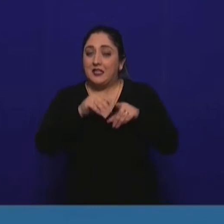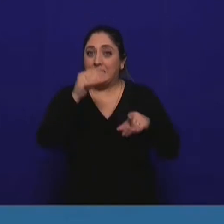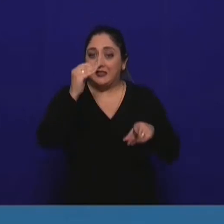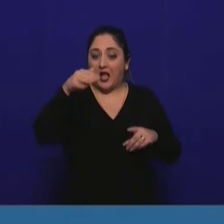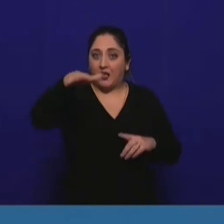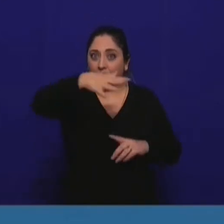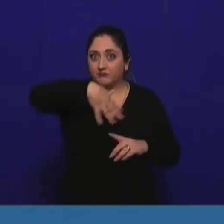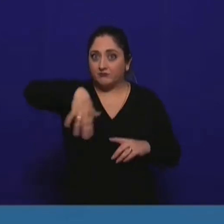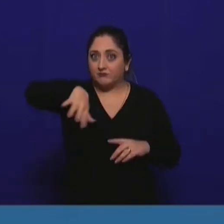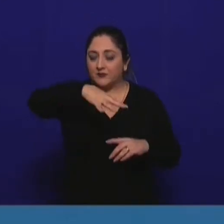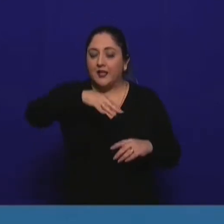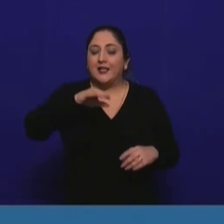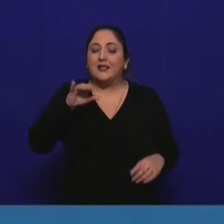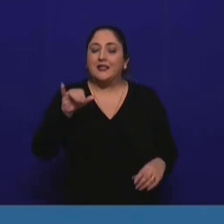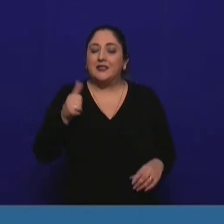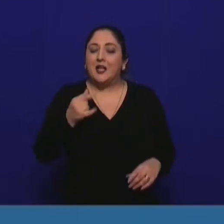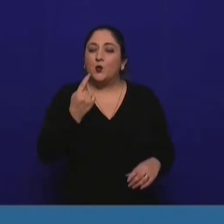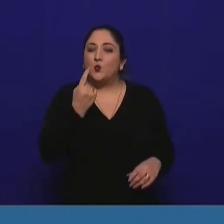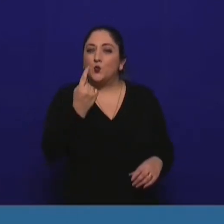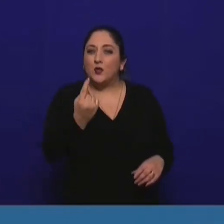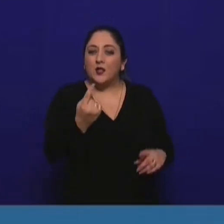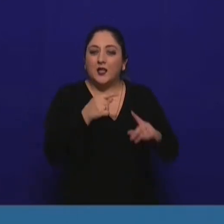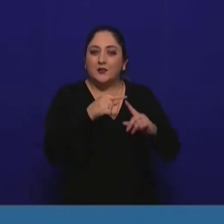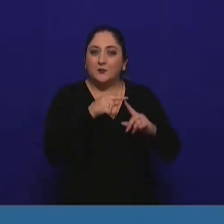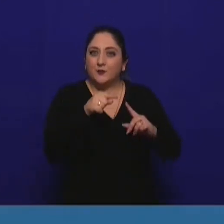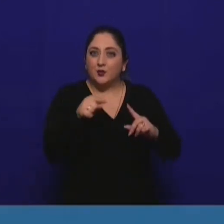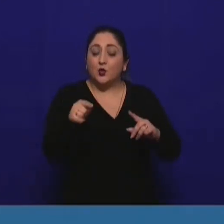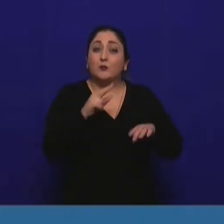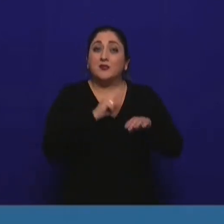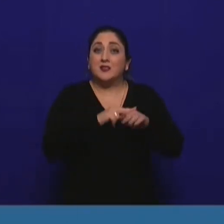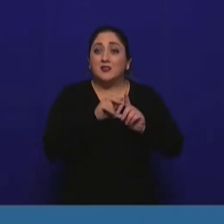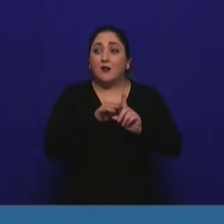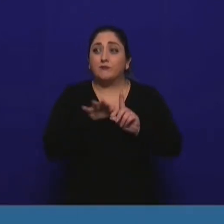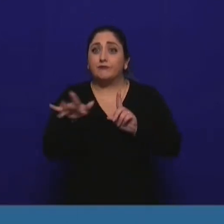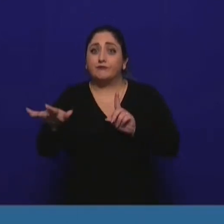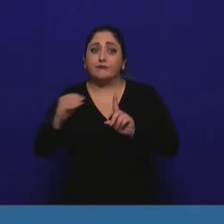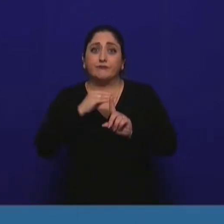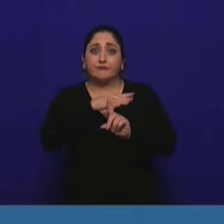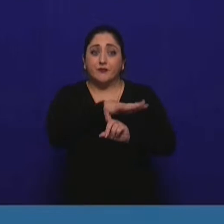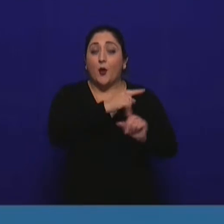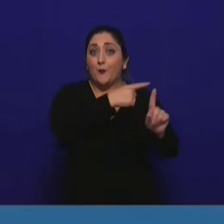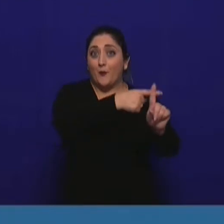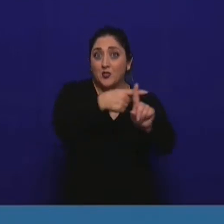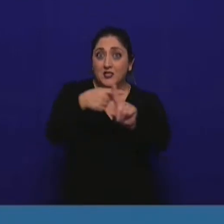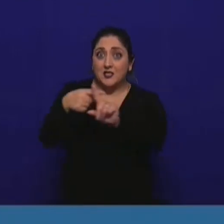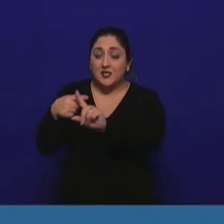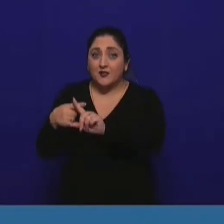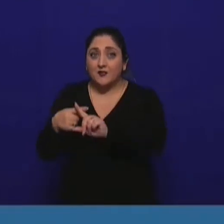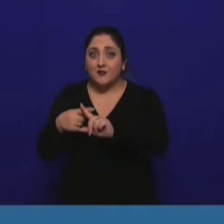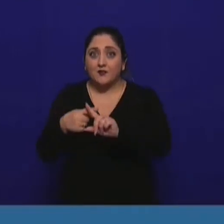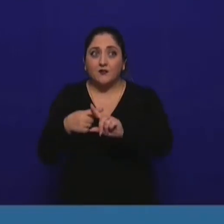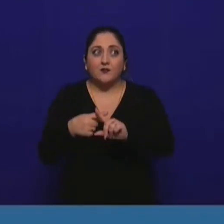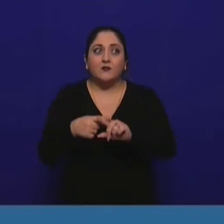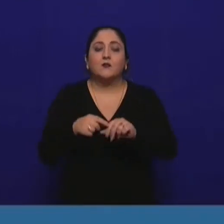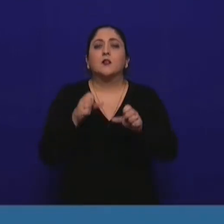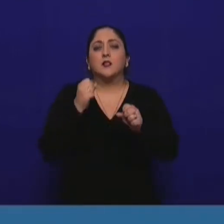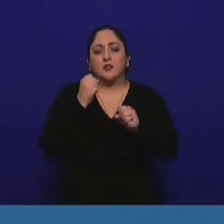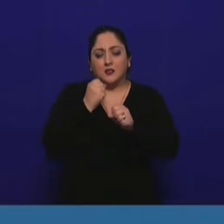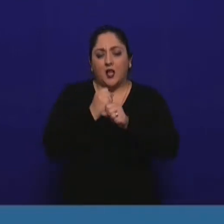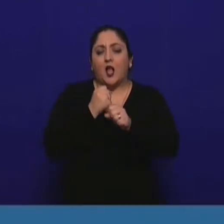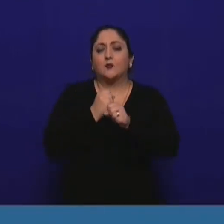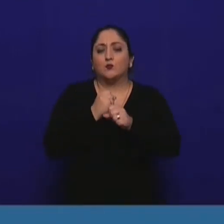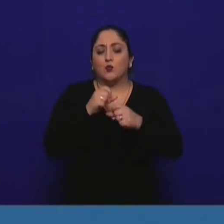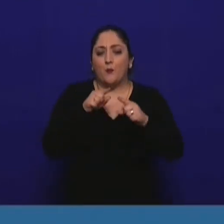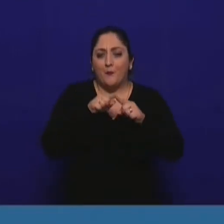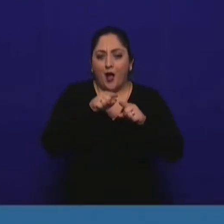miegħu, jekk inti kellek persuni li setgħu jittieħdu minn dan il-persuna u ħarġu pożittivi, dak aħna nkunu qegħdin naqbduhom minn